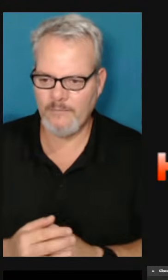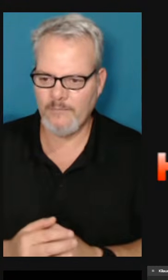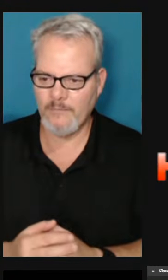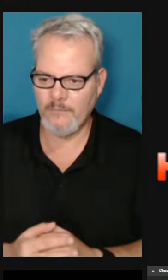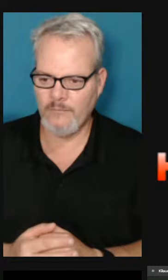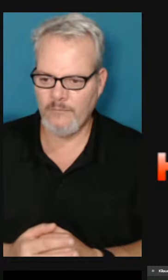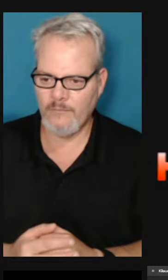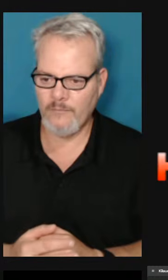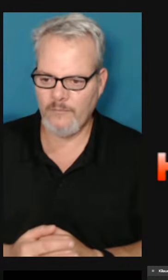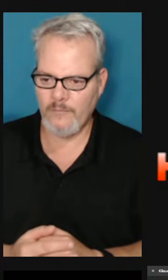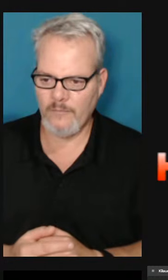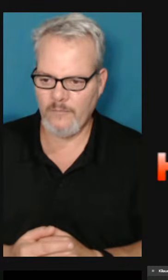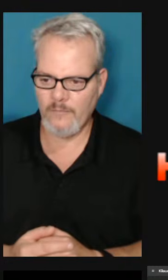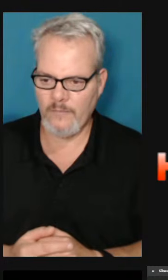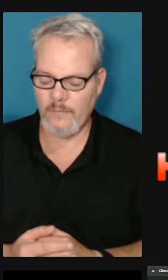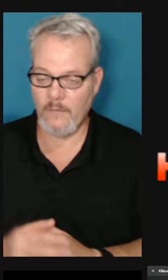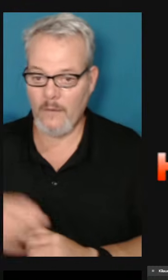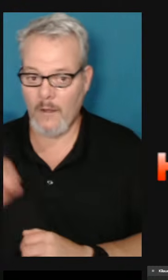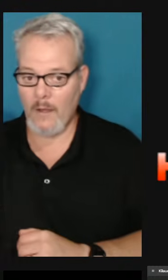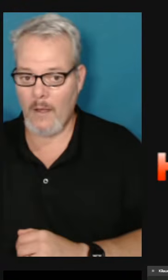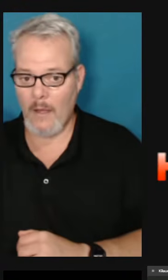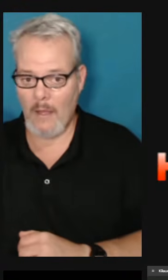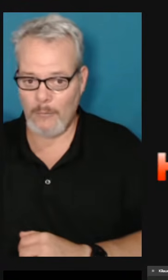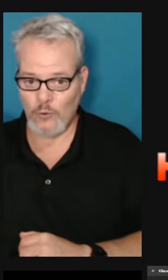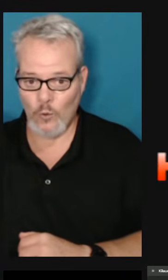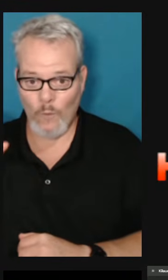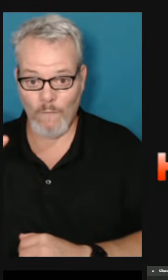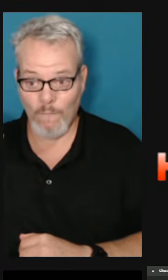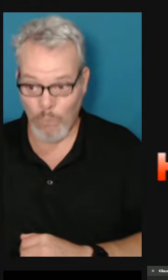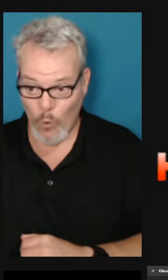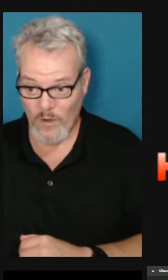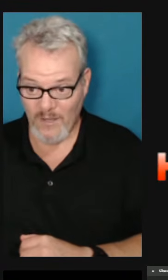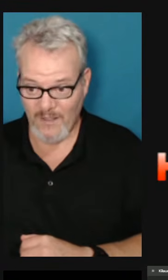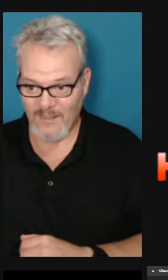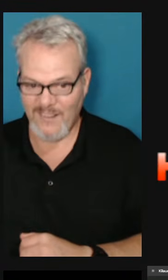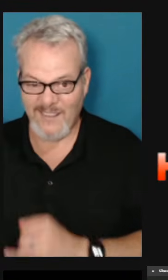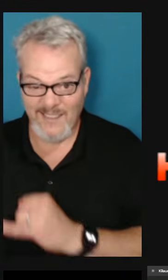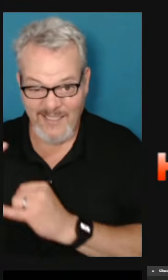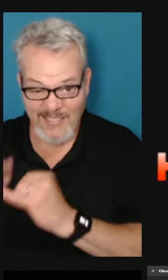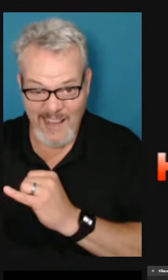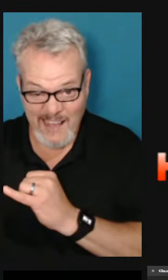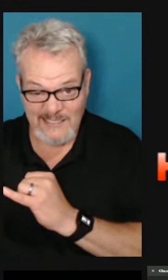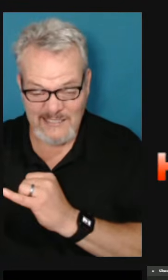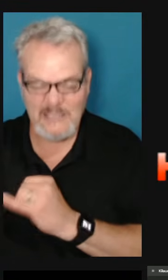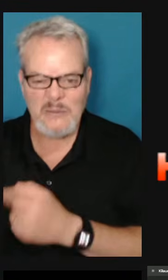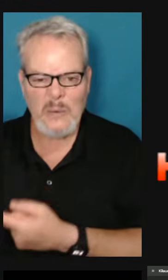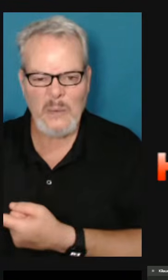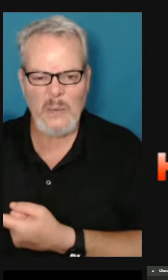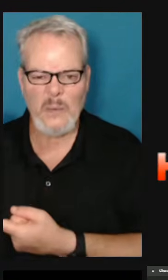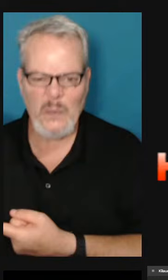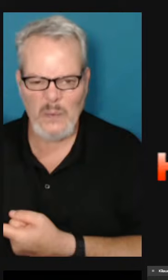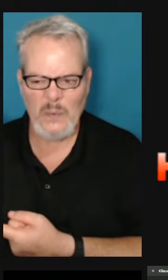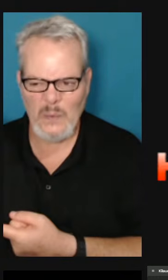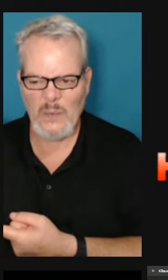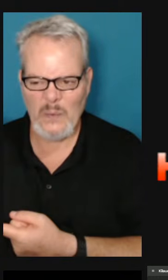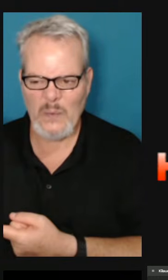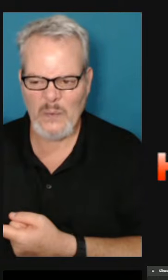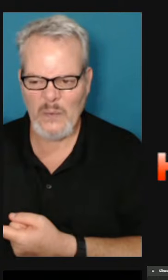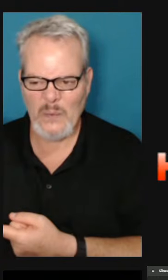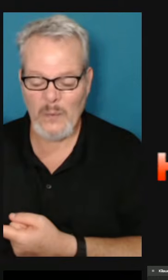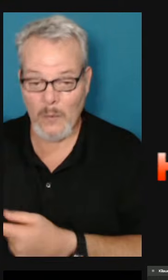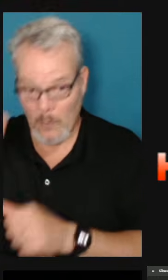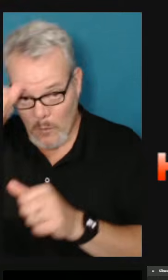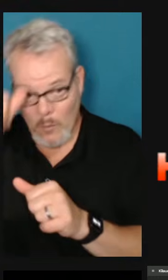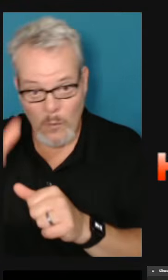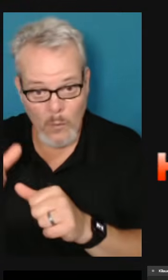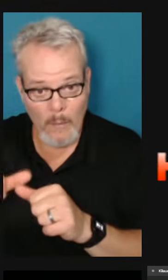Whereas episode 40, the last one we had, was abnormally low in comparison, right? So remember episode 40, we had only